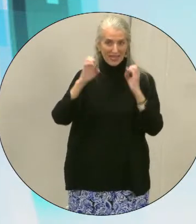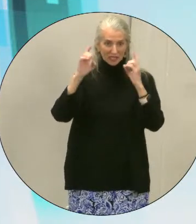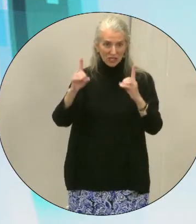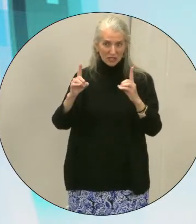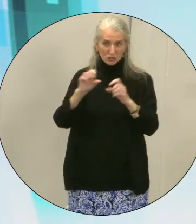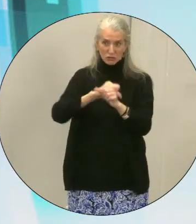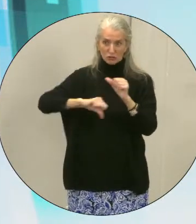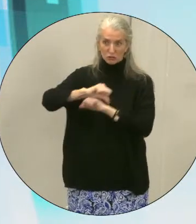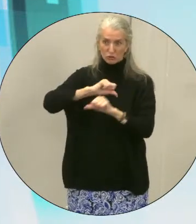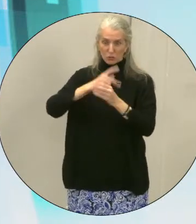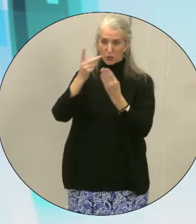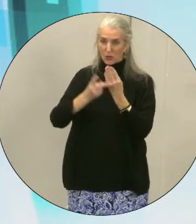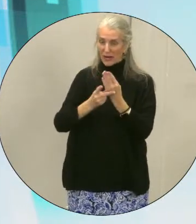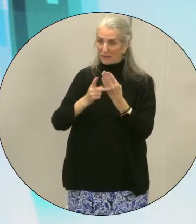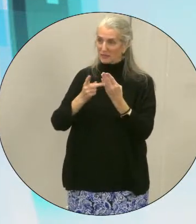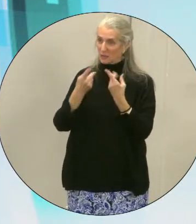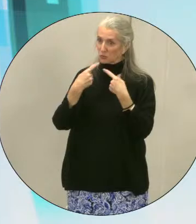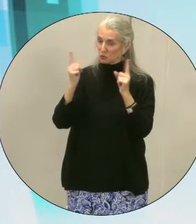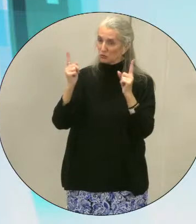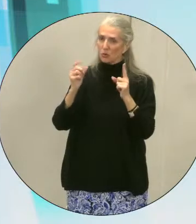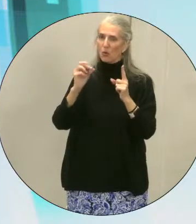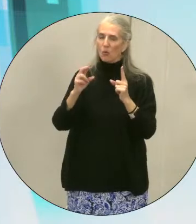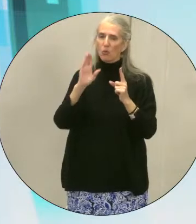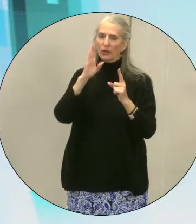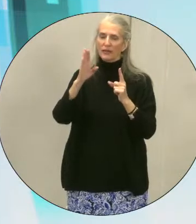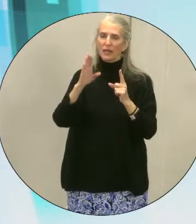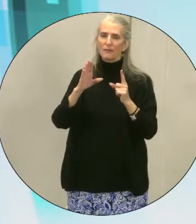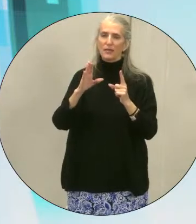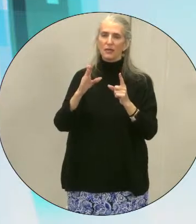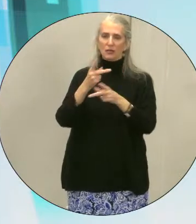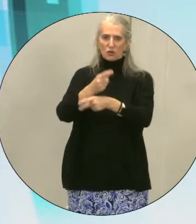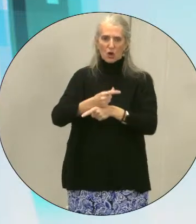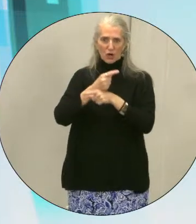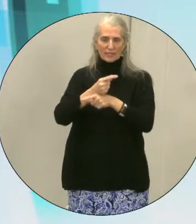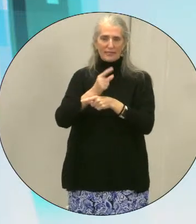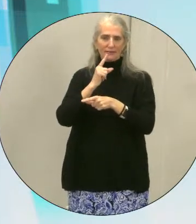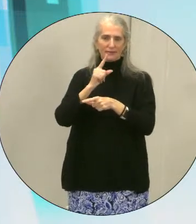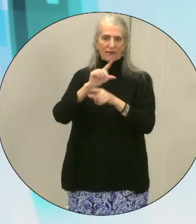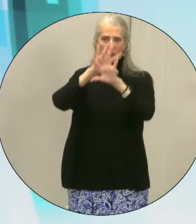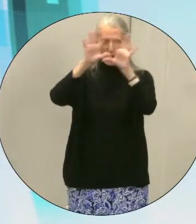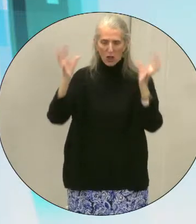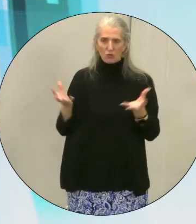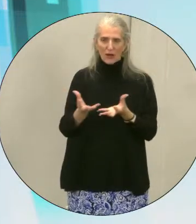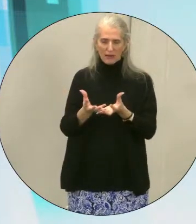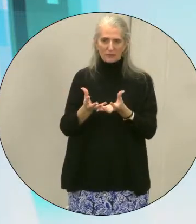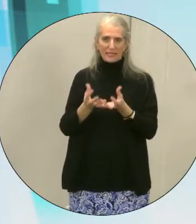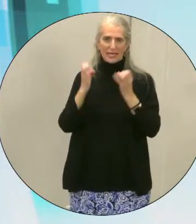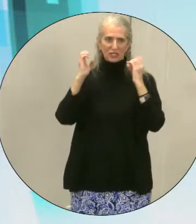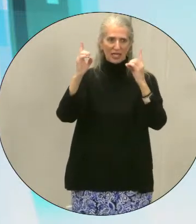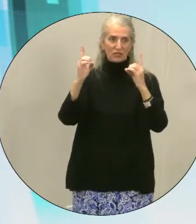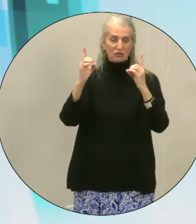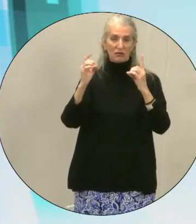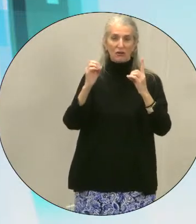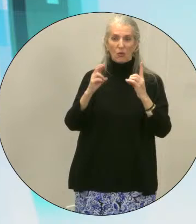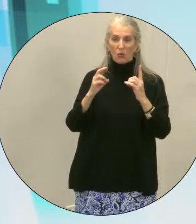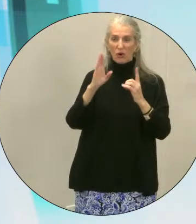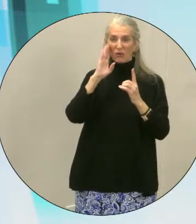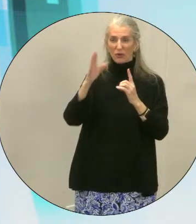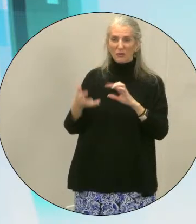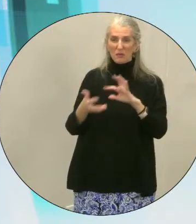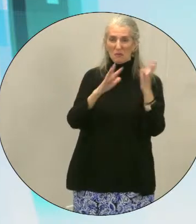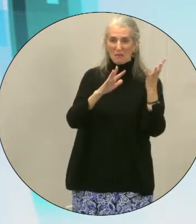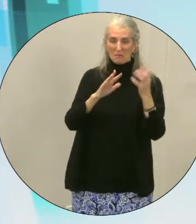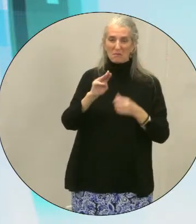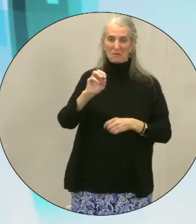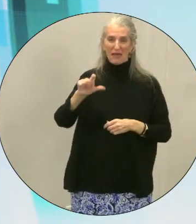Will we be remembered as guardians of well-rounded education or as architects of educational malpractice? Will our legacy be one of developing